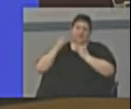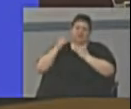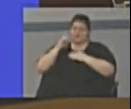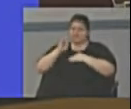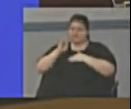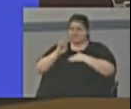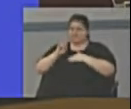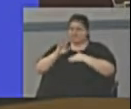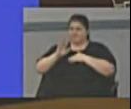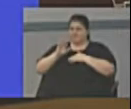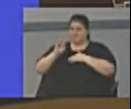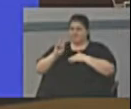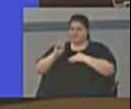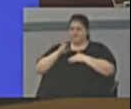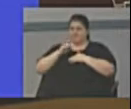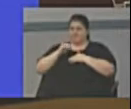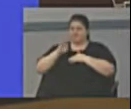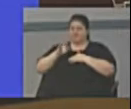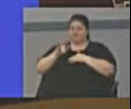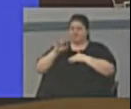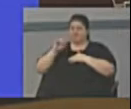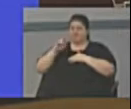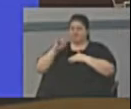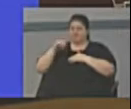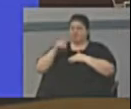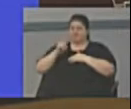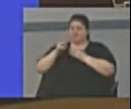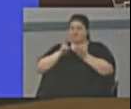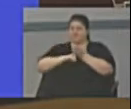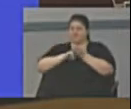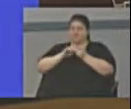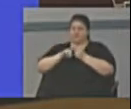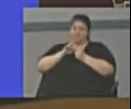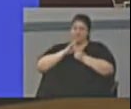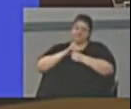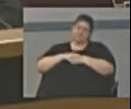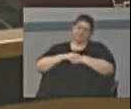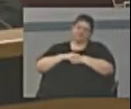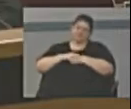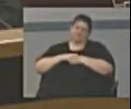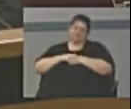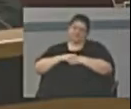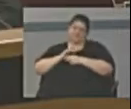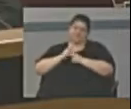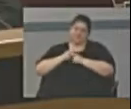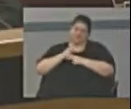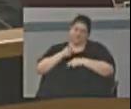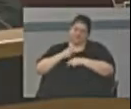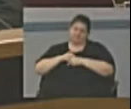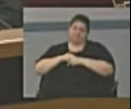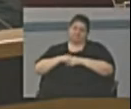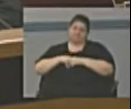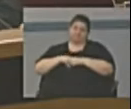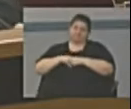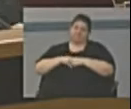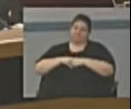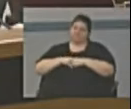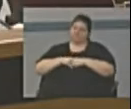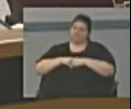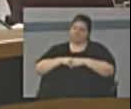And I have Bill Shipp signed up to speak. Bill, if you state your name and address for the record, sir, and you have the floor.